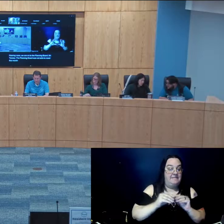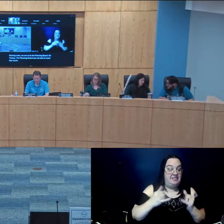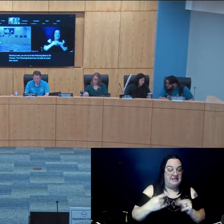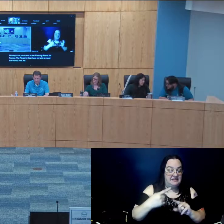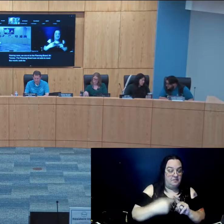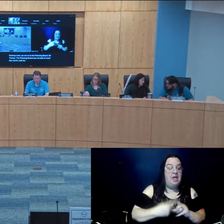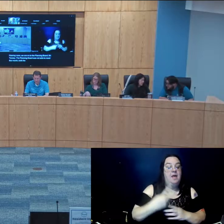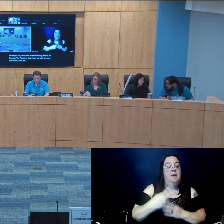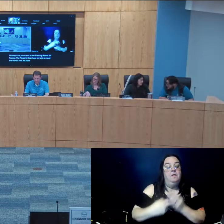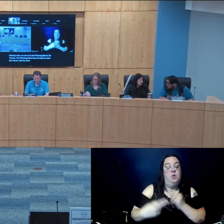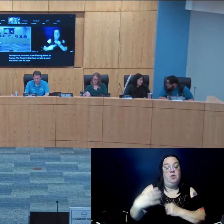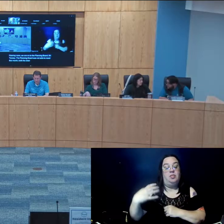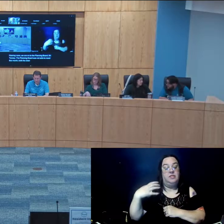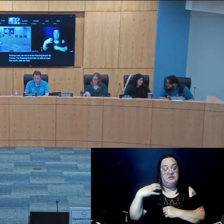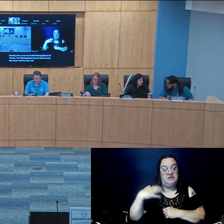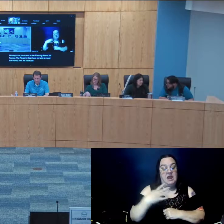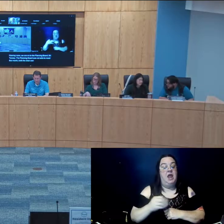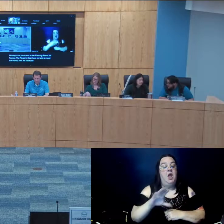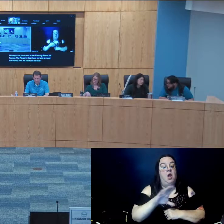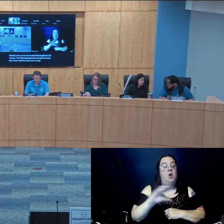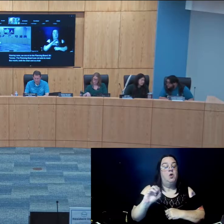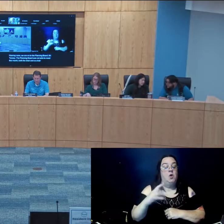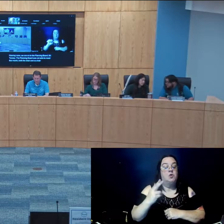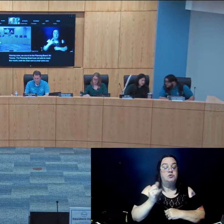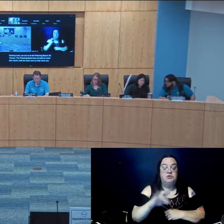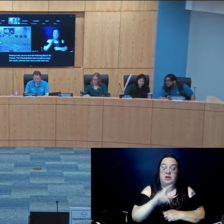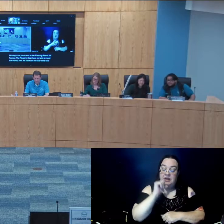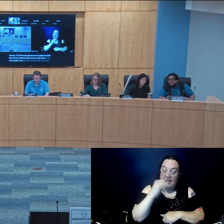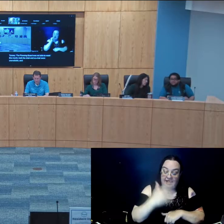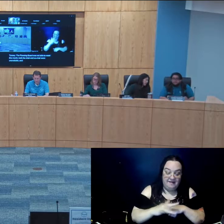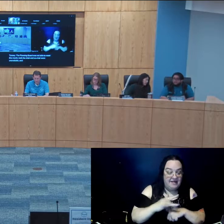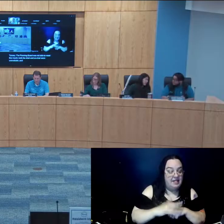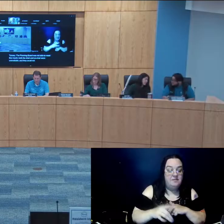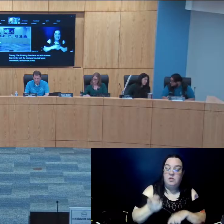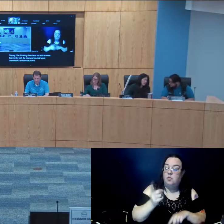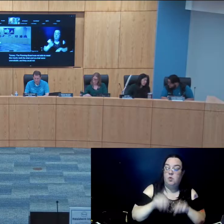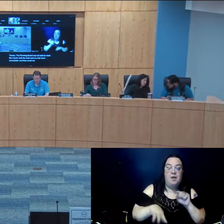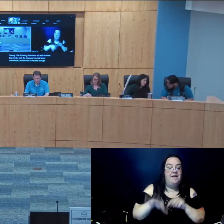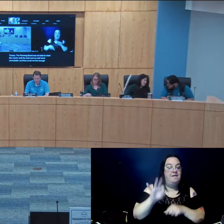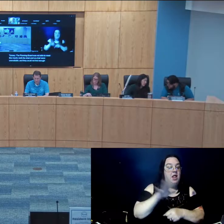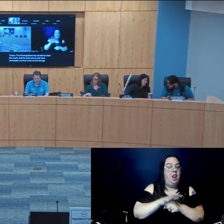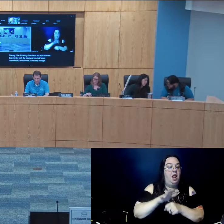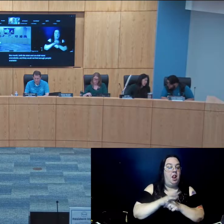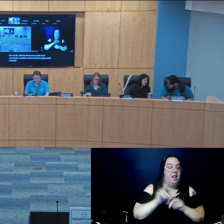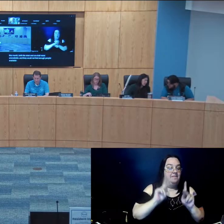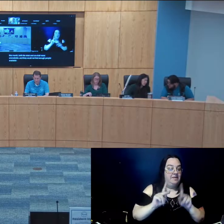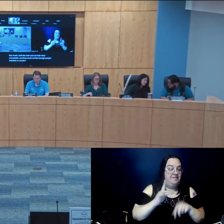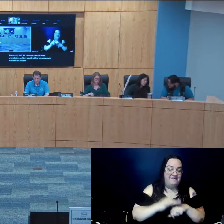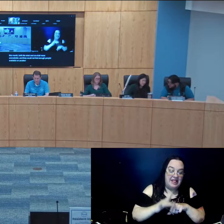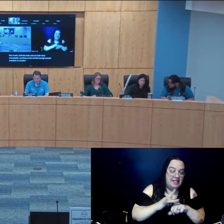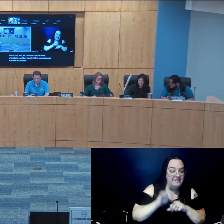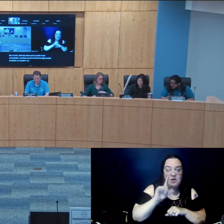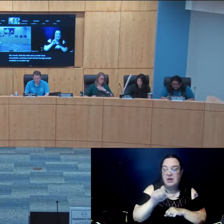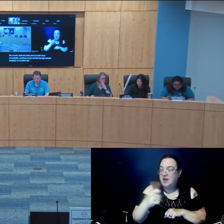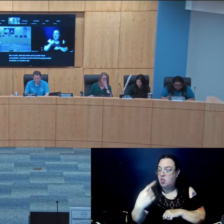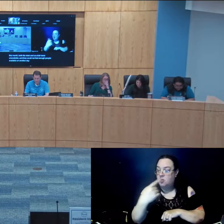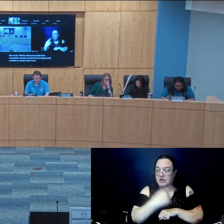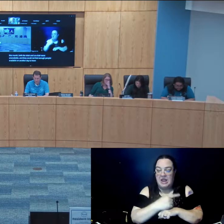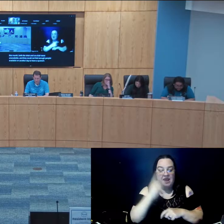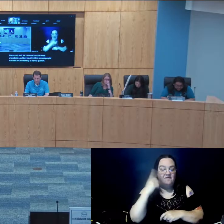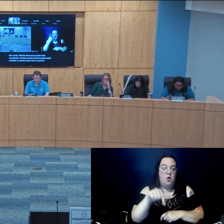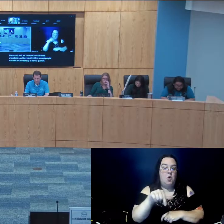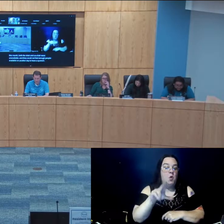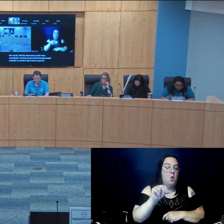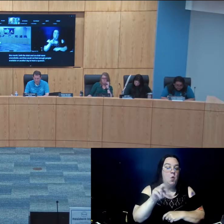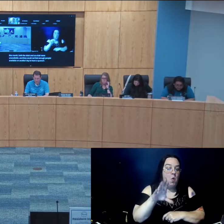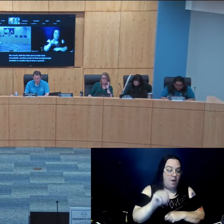chair and co-chair were unavailable, and they could not find enough people available on another day to have a quorum.